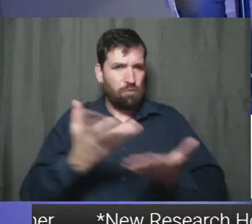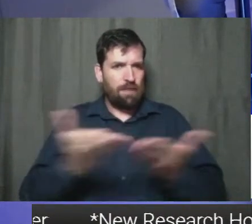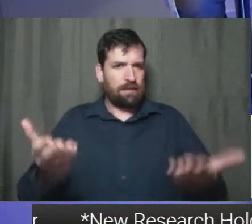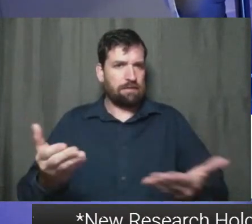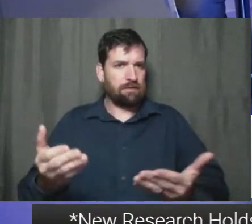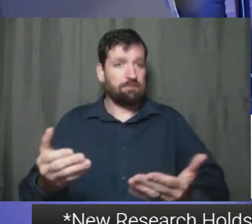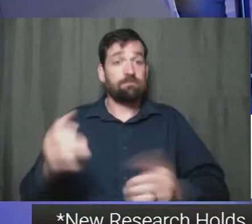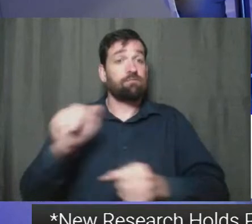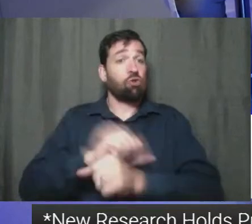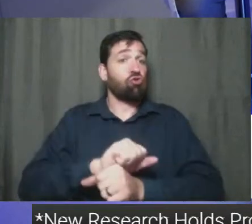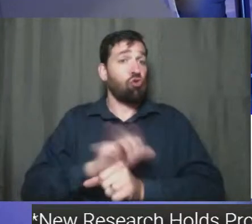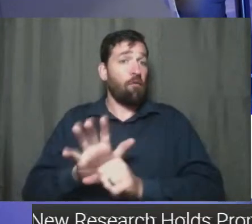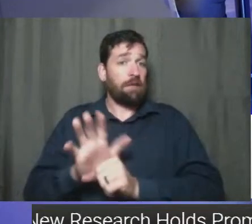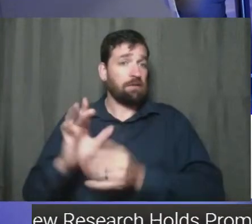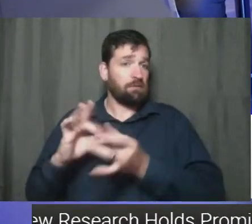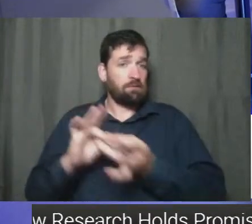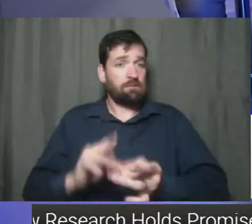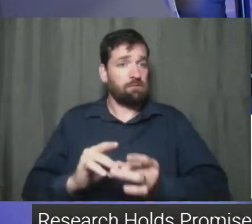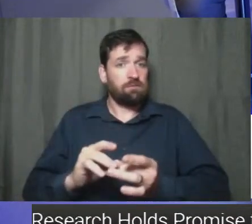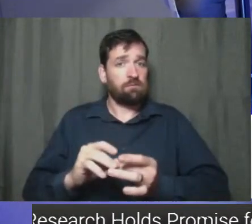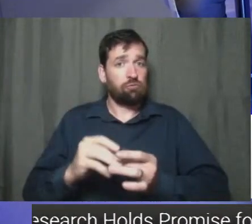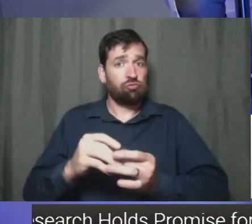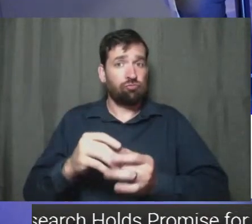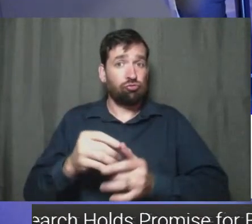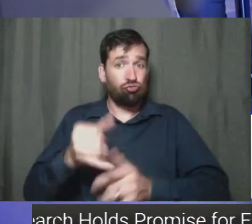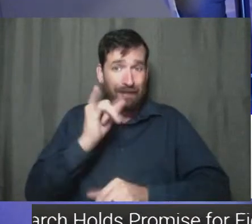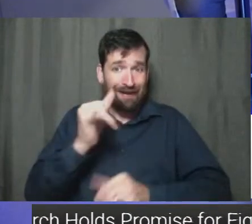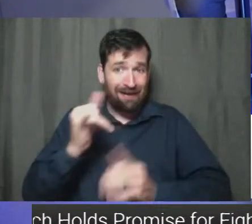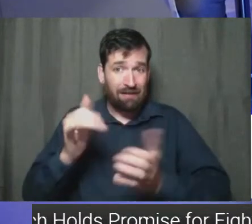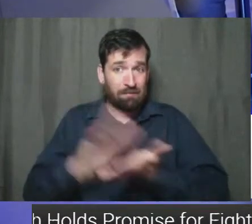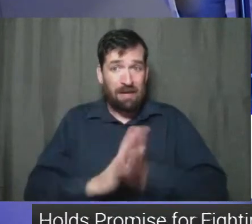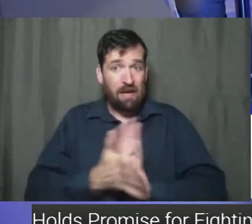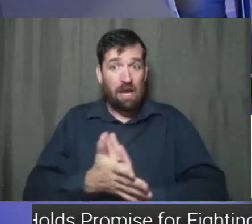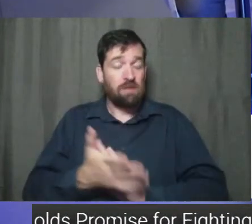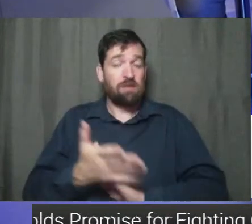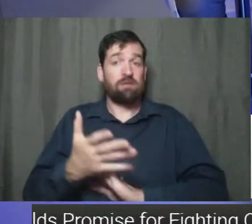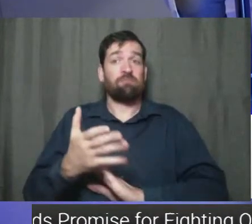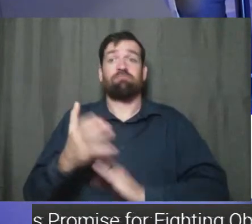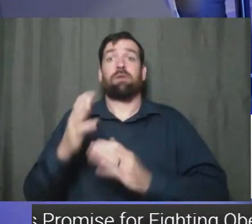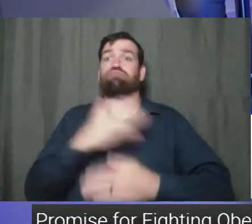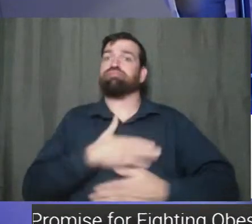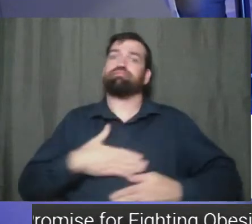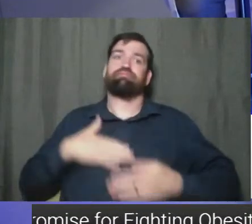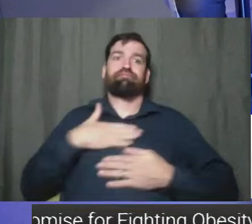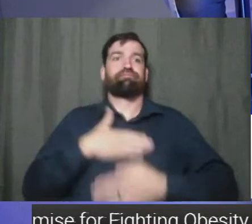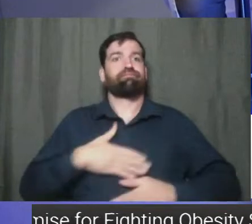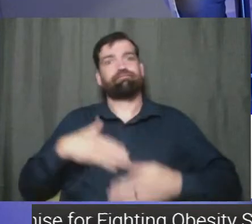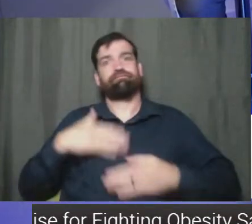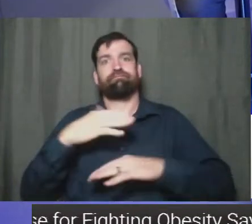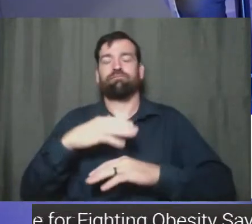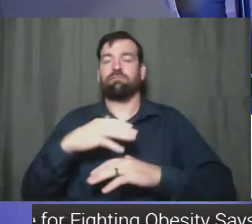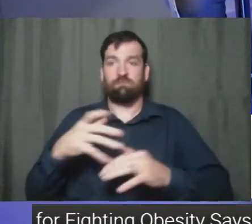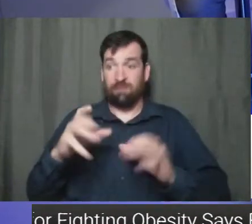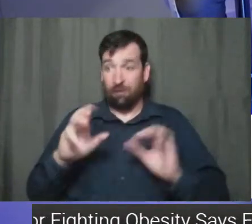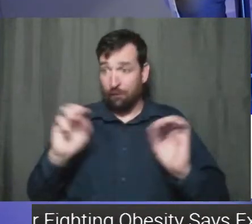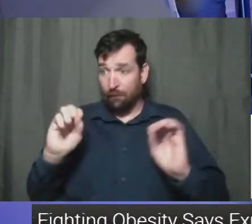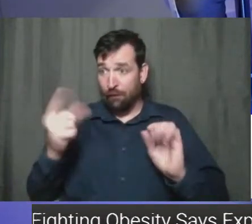goes, drinking became almost like a pastime. We mentioned people having nothing better to do. We talked